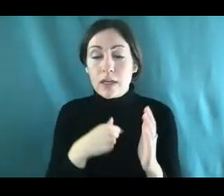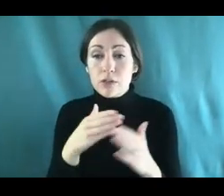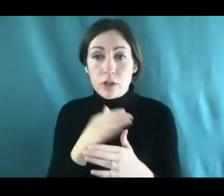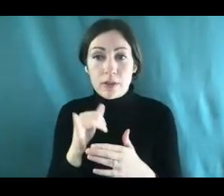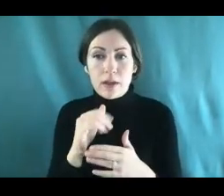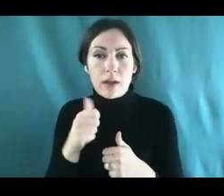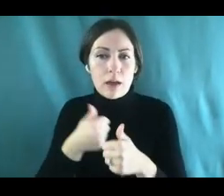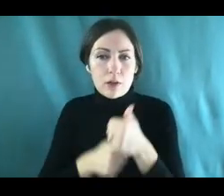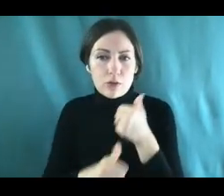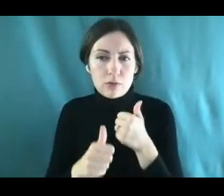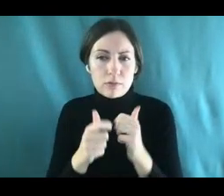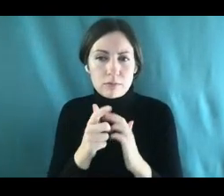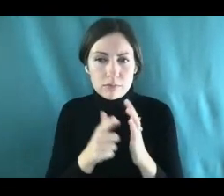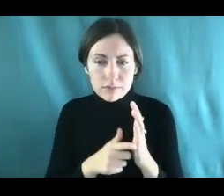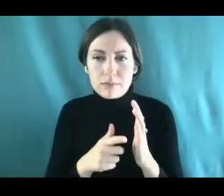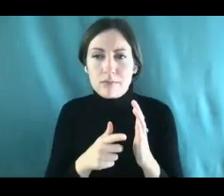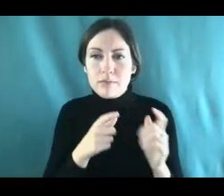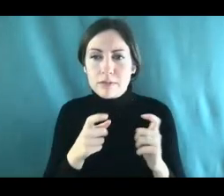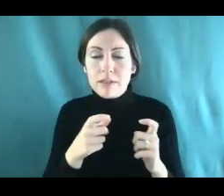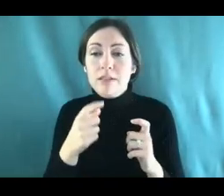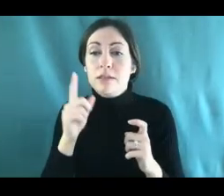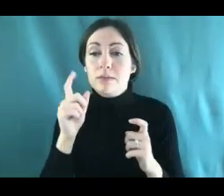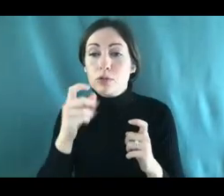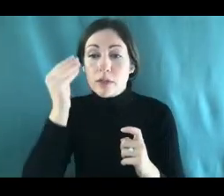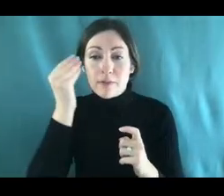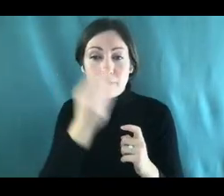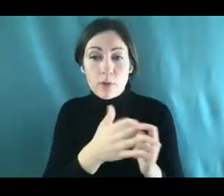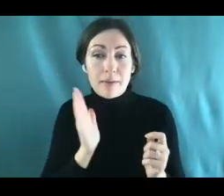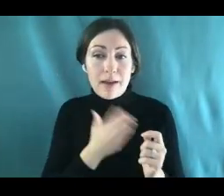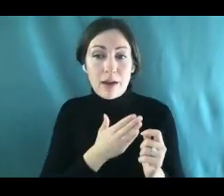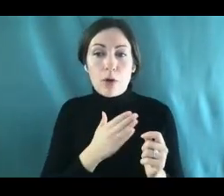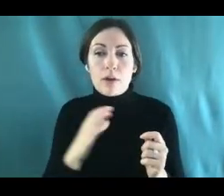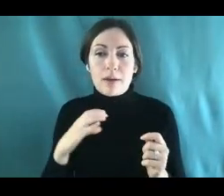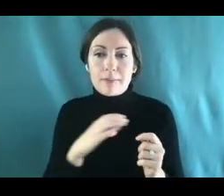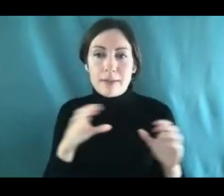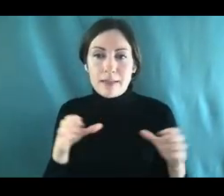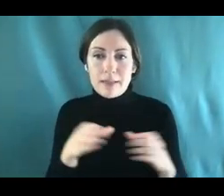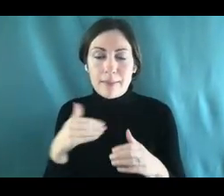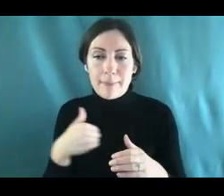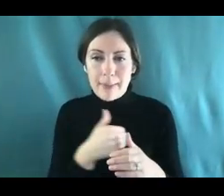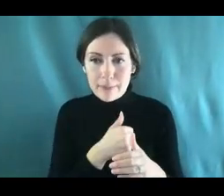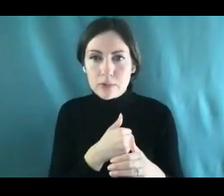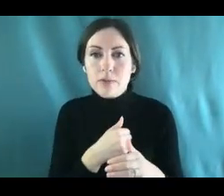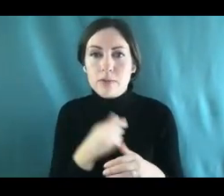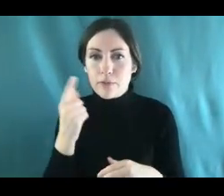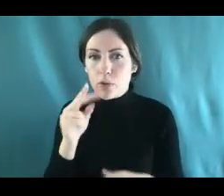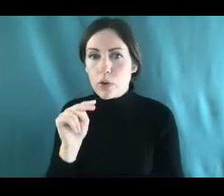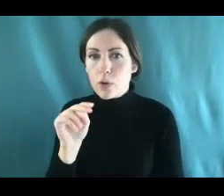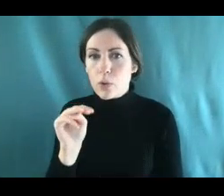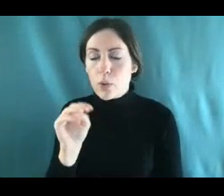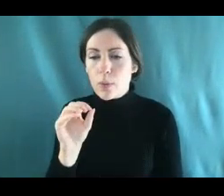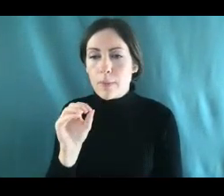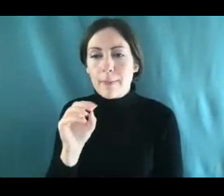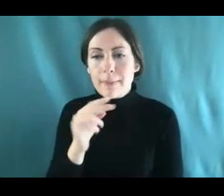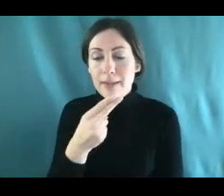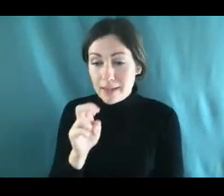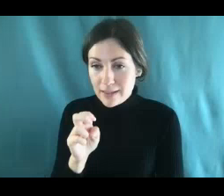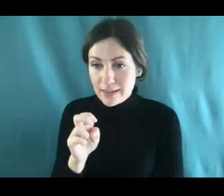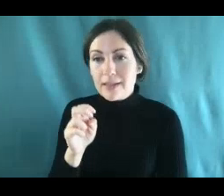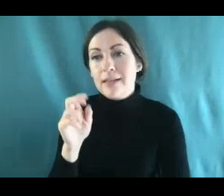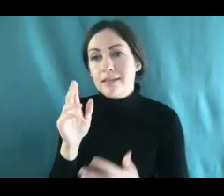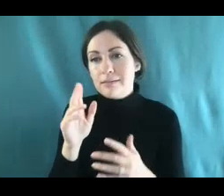that in itself is meant to inform our advisory committee members of NOMHE sustainability status. And it's also meant to serve as